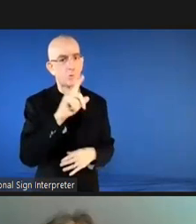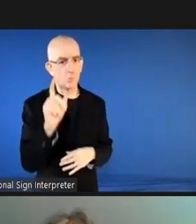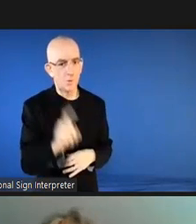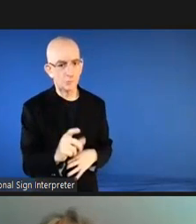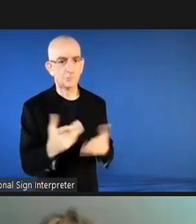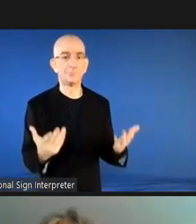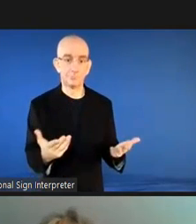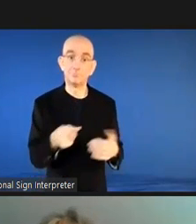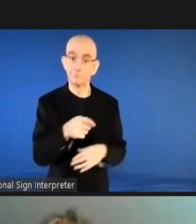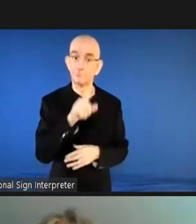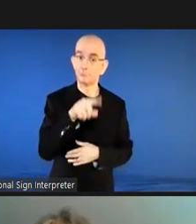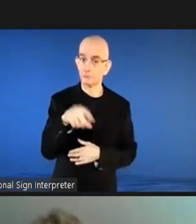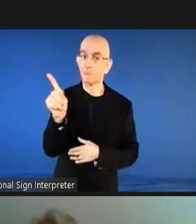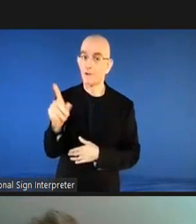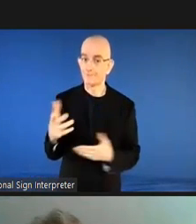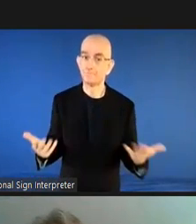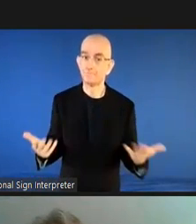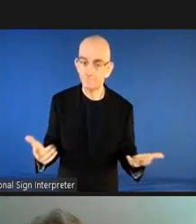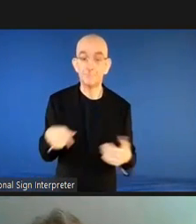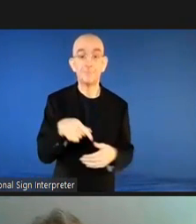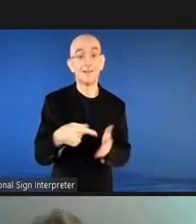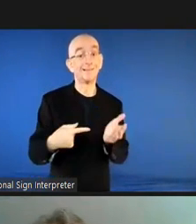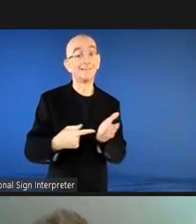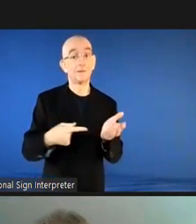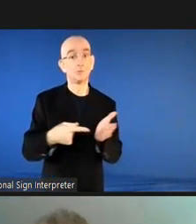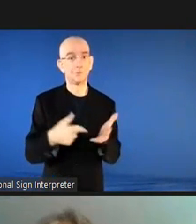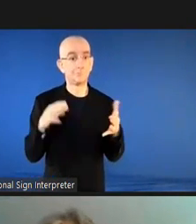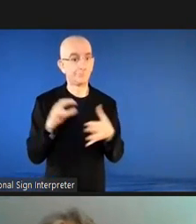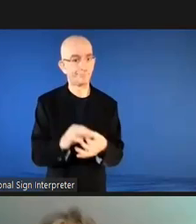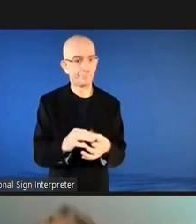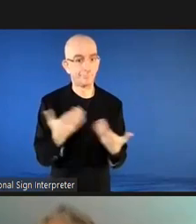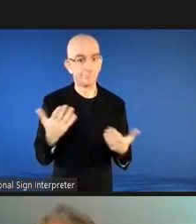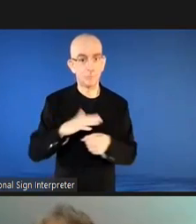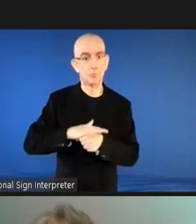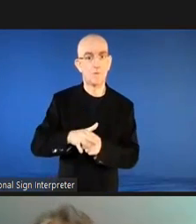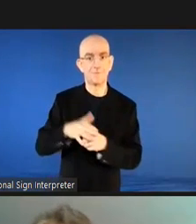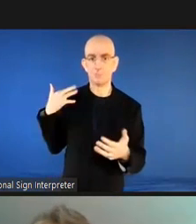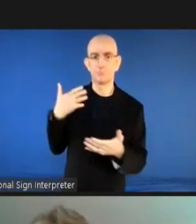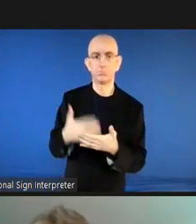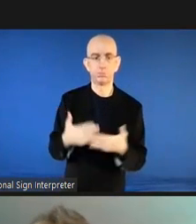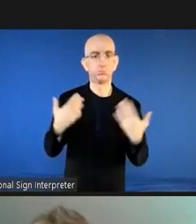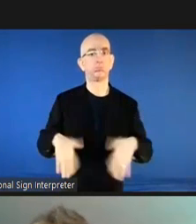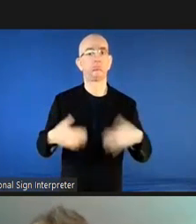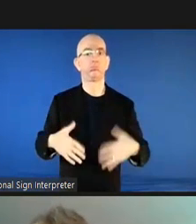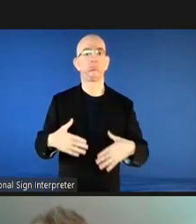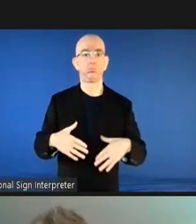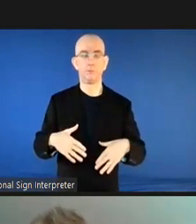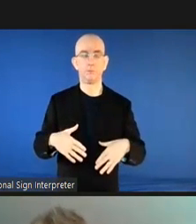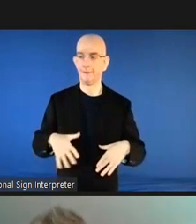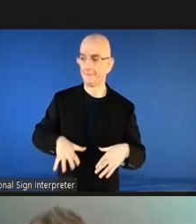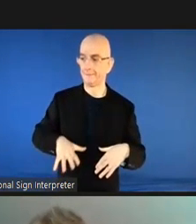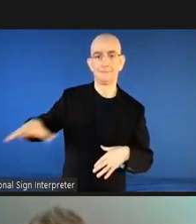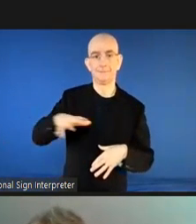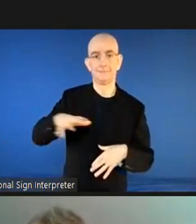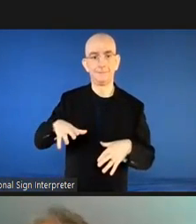taken up a big space in the education sector. So the urban areas do see a lot of usage